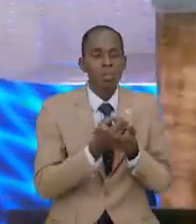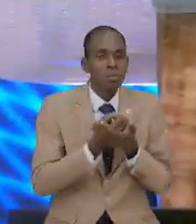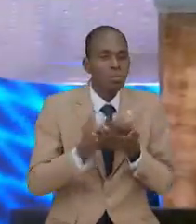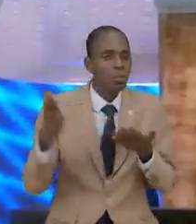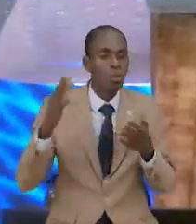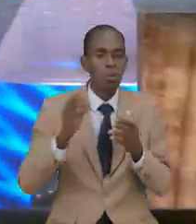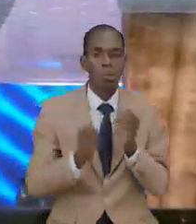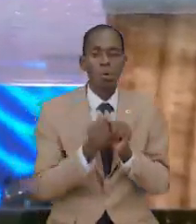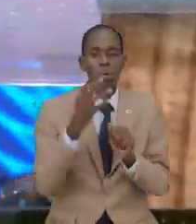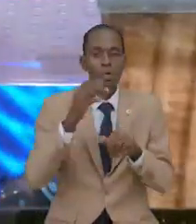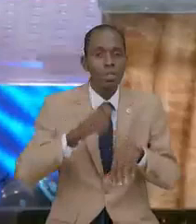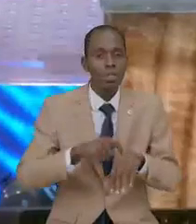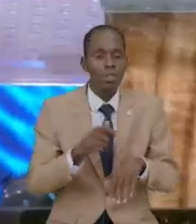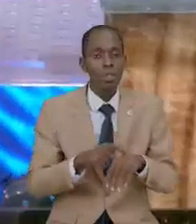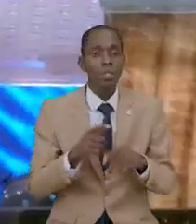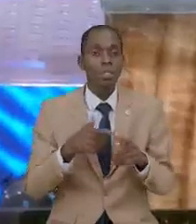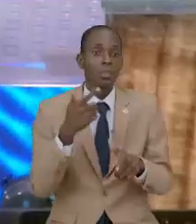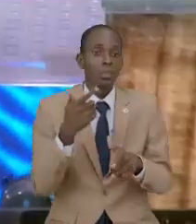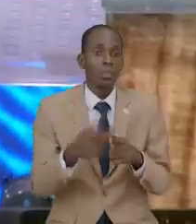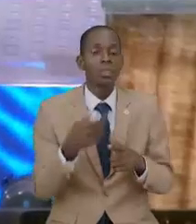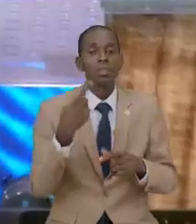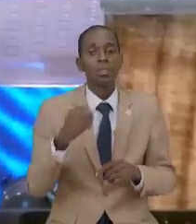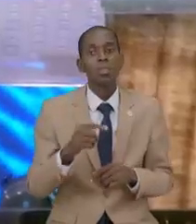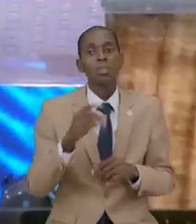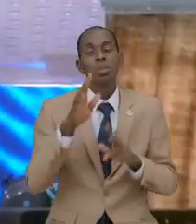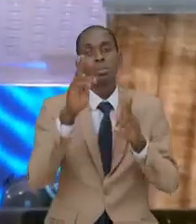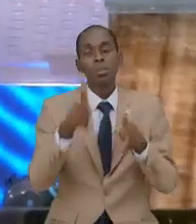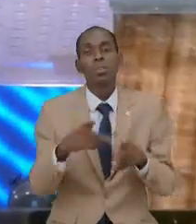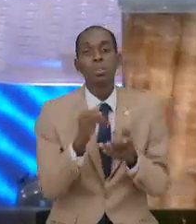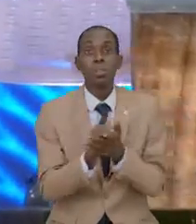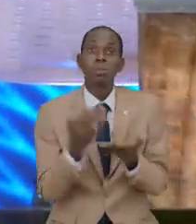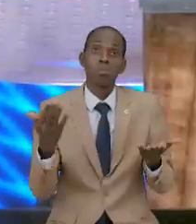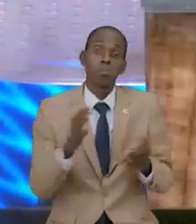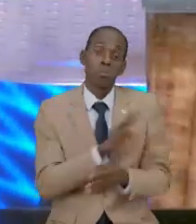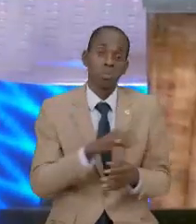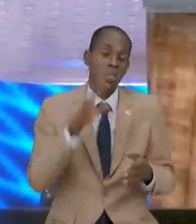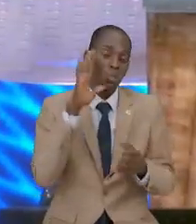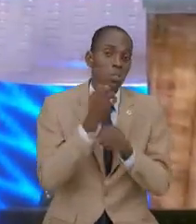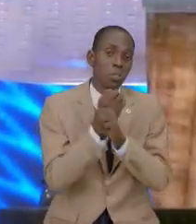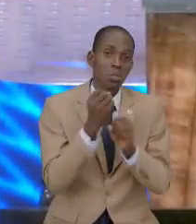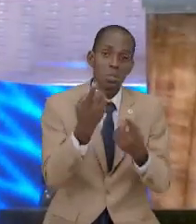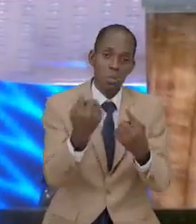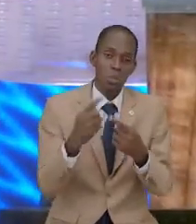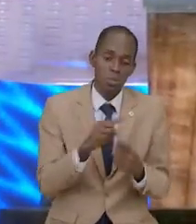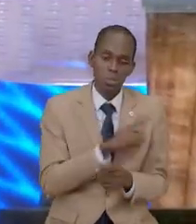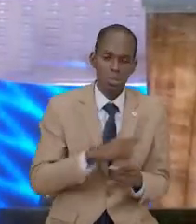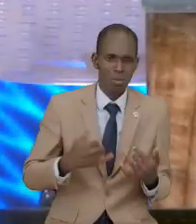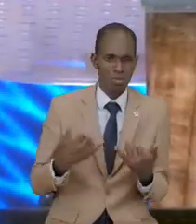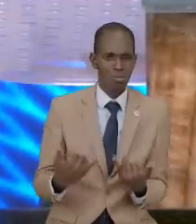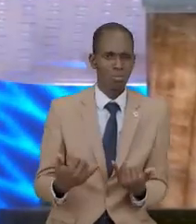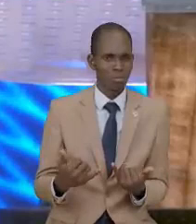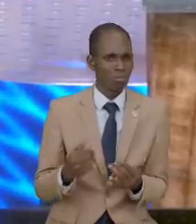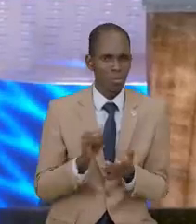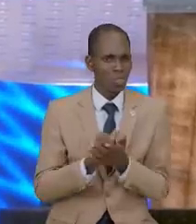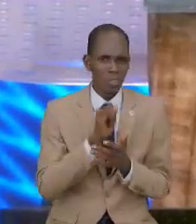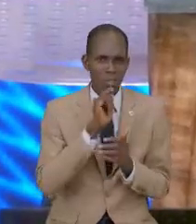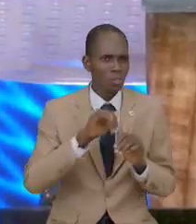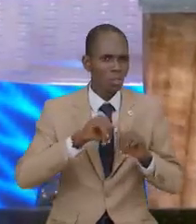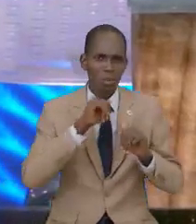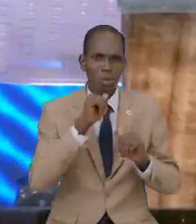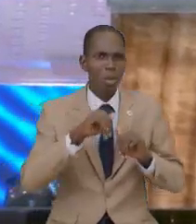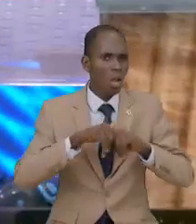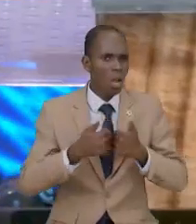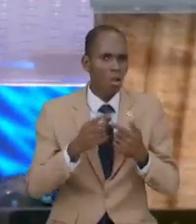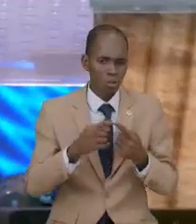time, and then in passing we just say, okay, Christ can save you, come to the Lord now, that's not how to